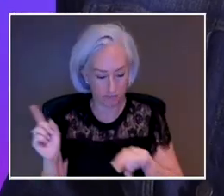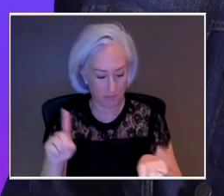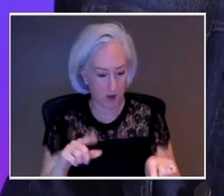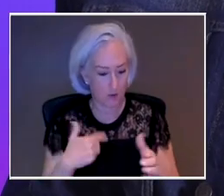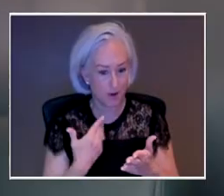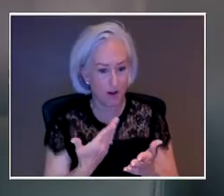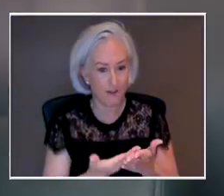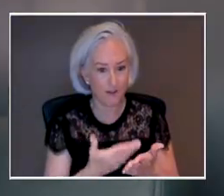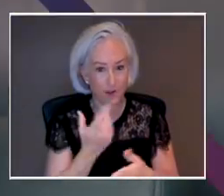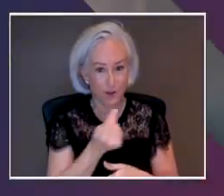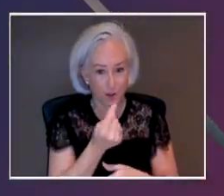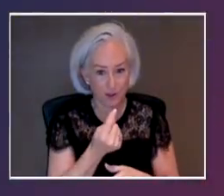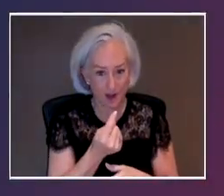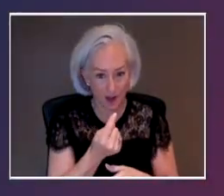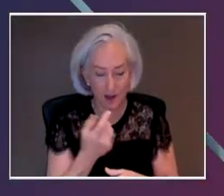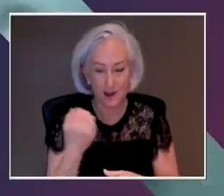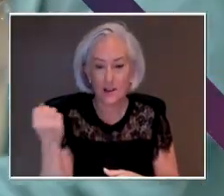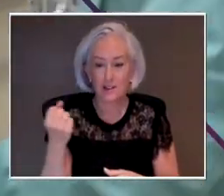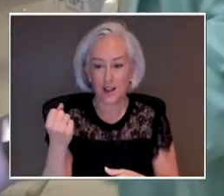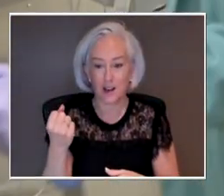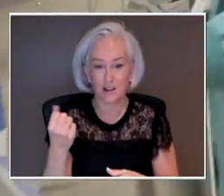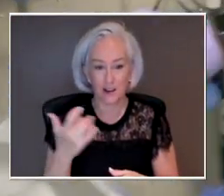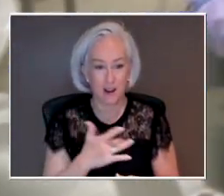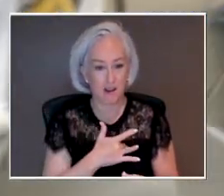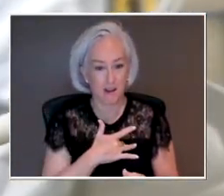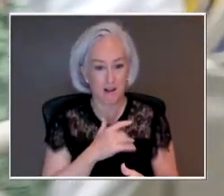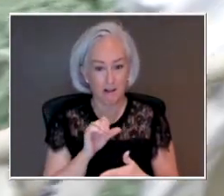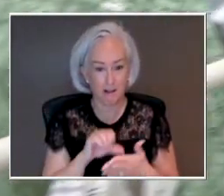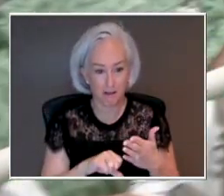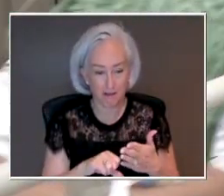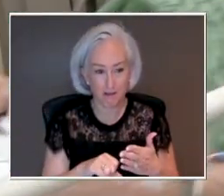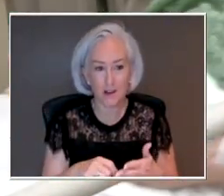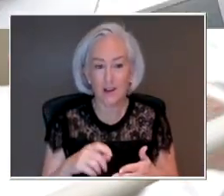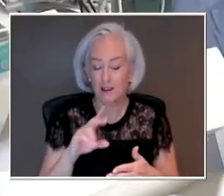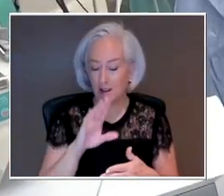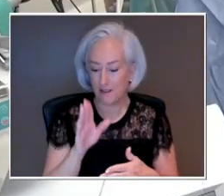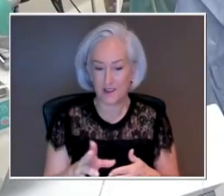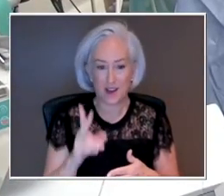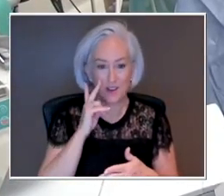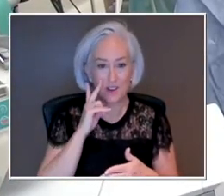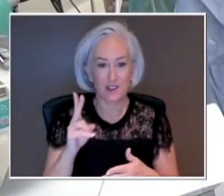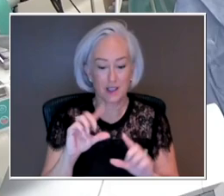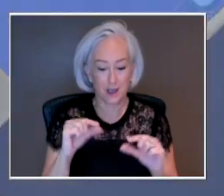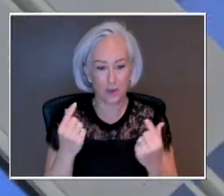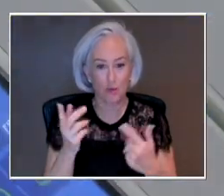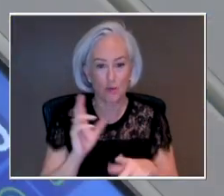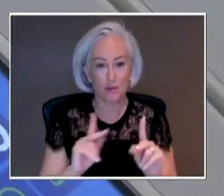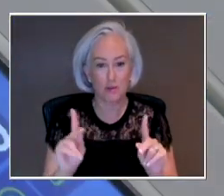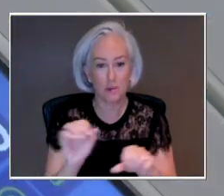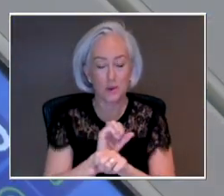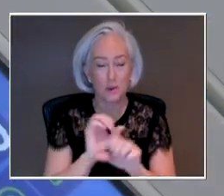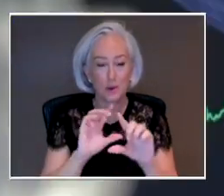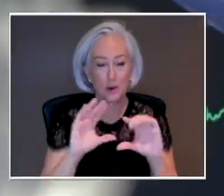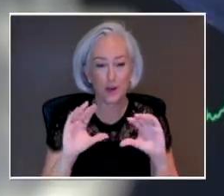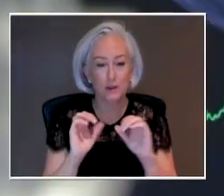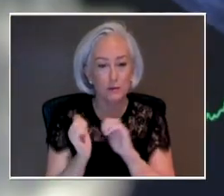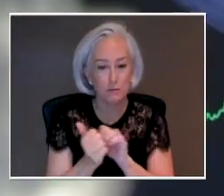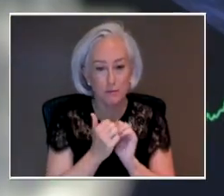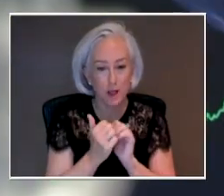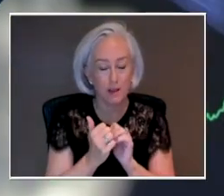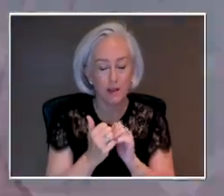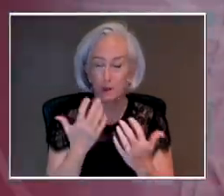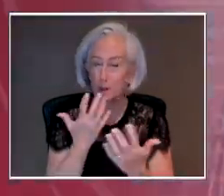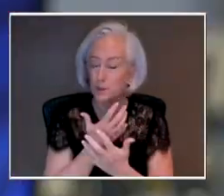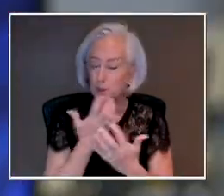had a heart in me. I have never seen a group of people work together so good as this team of heart specialists. I mean, it's